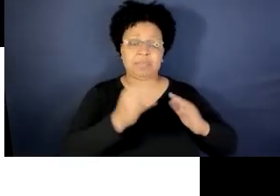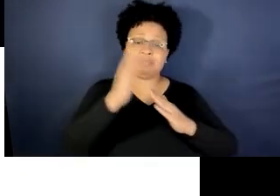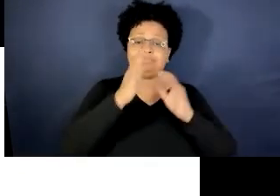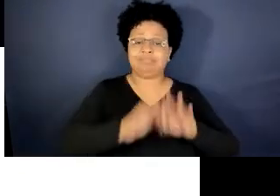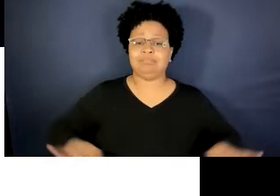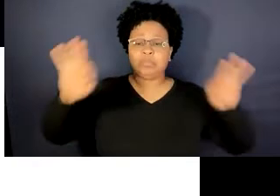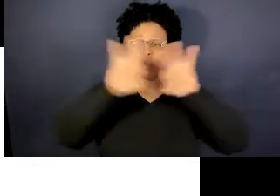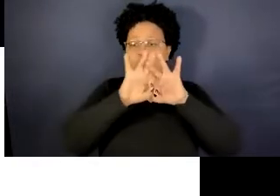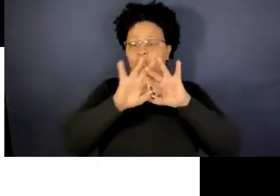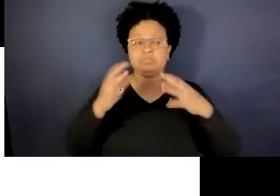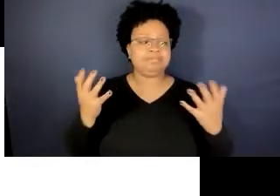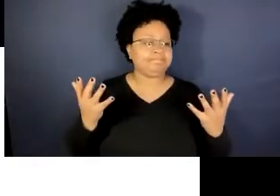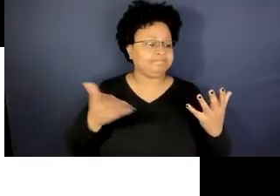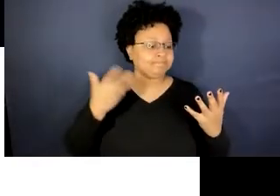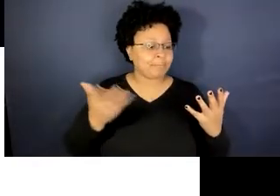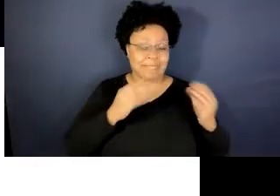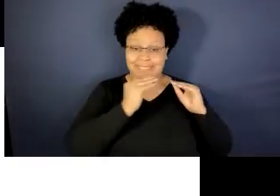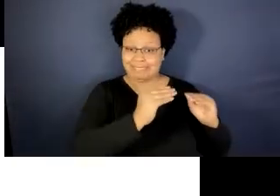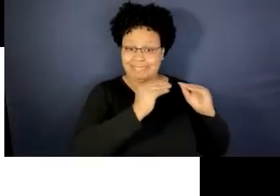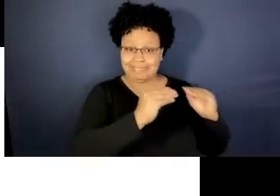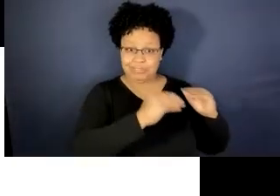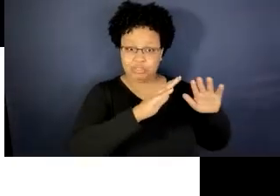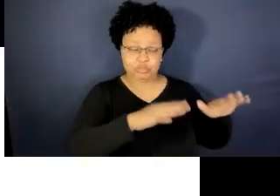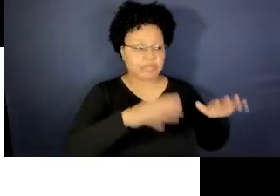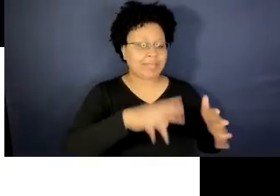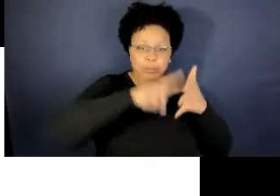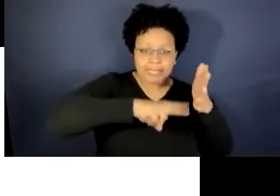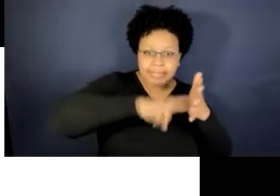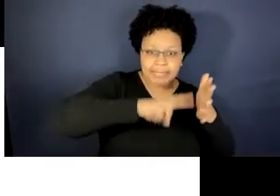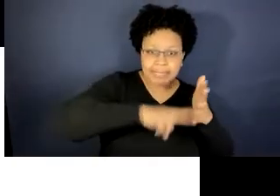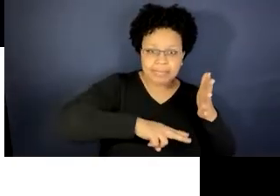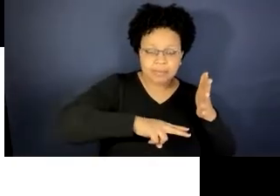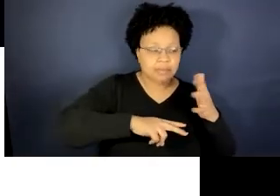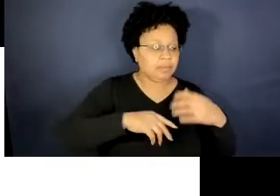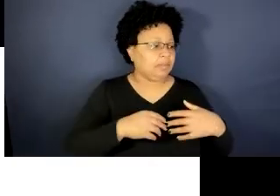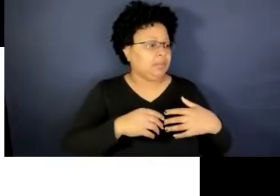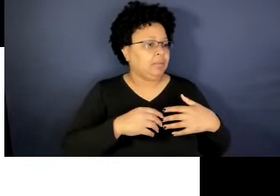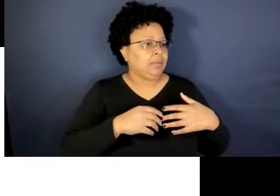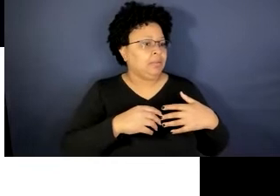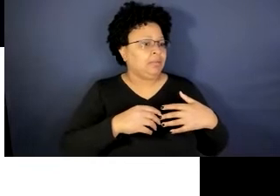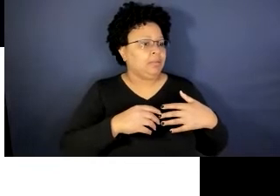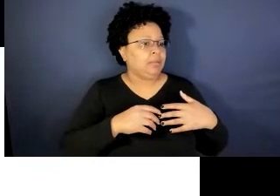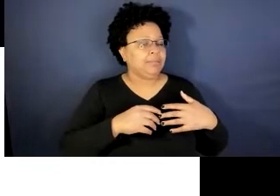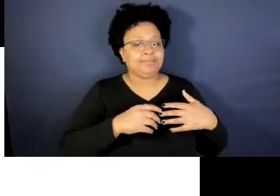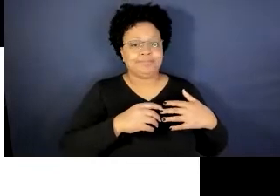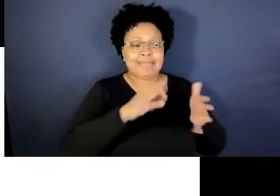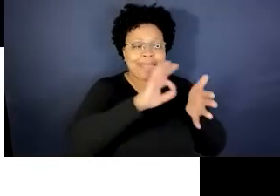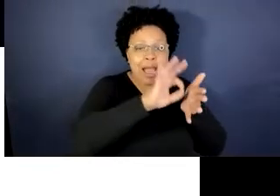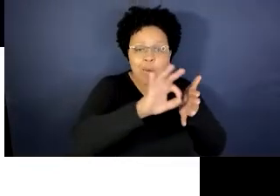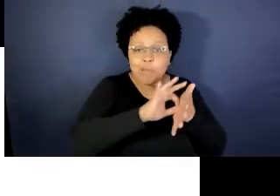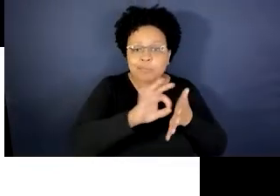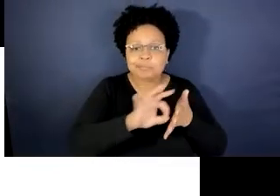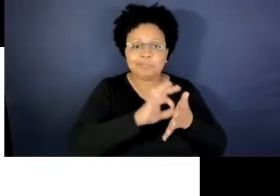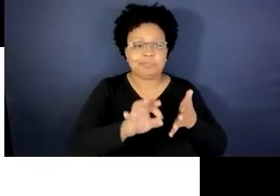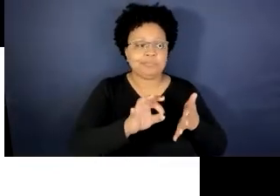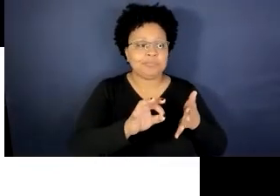than trying to teach your children how to read, more important than trying to teach your children how to count. Because I had that all the